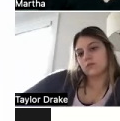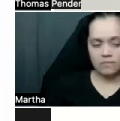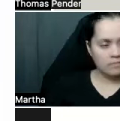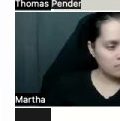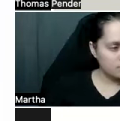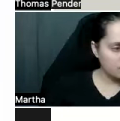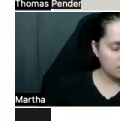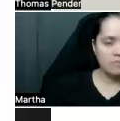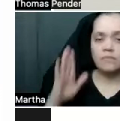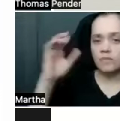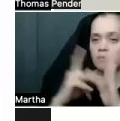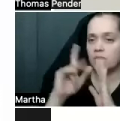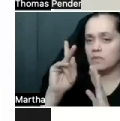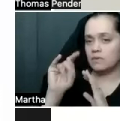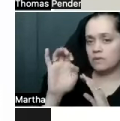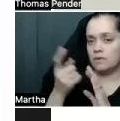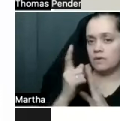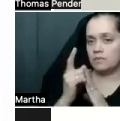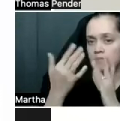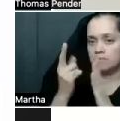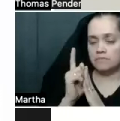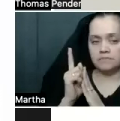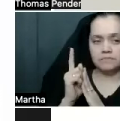We'll come back to Kate, it looks like. Okay.